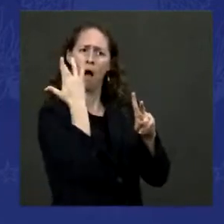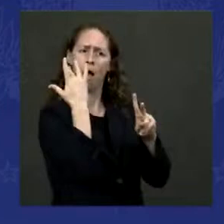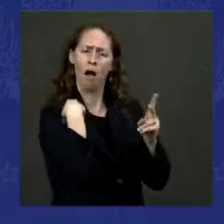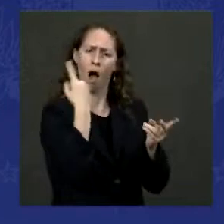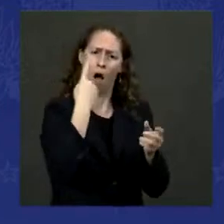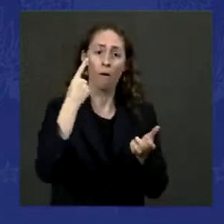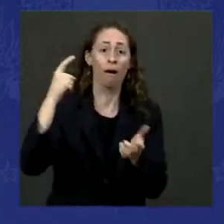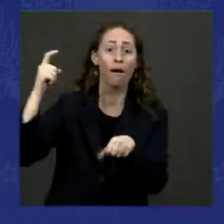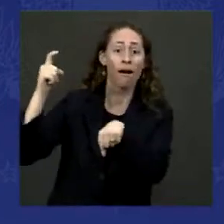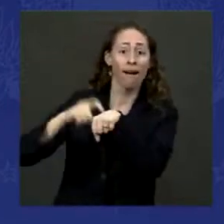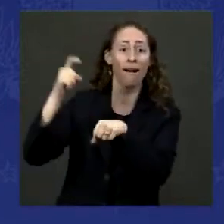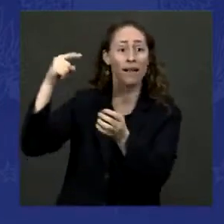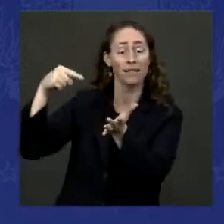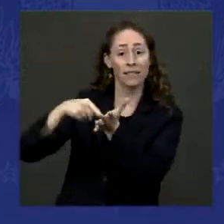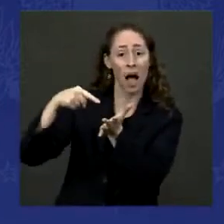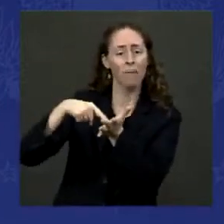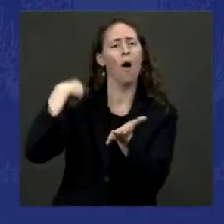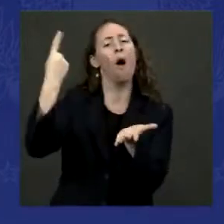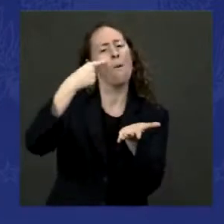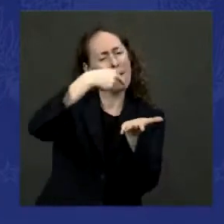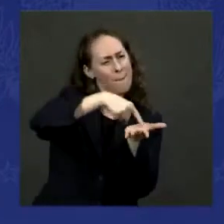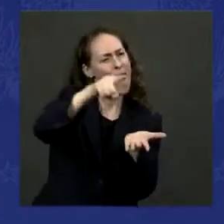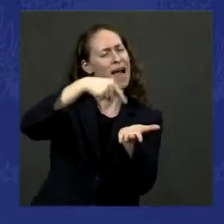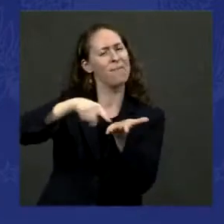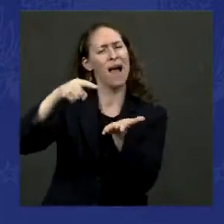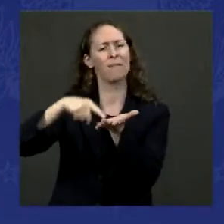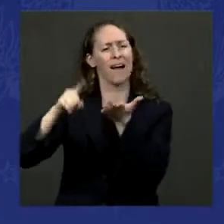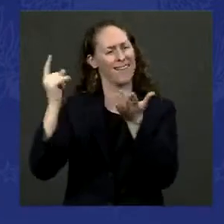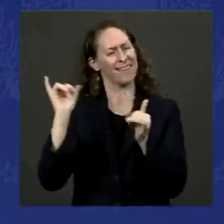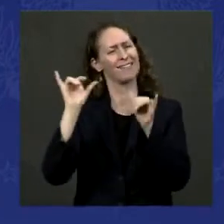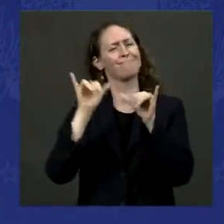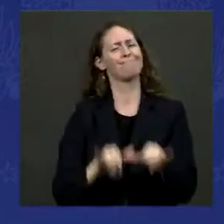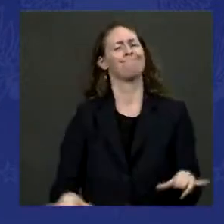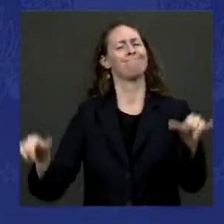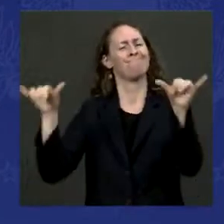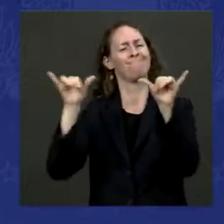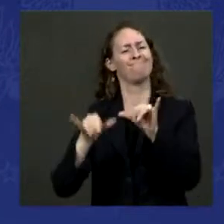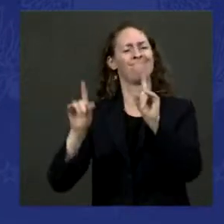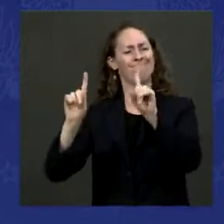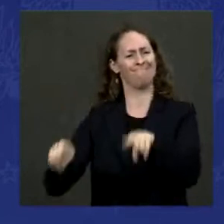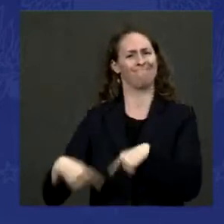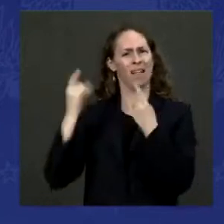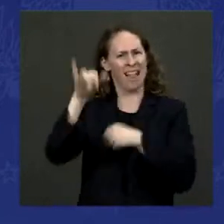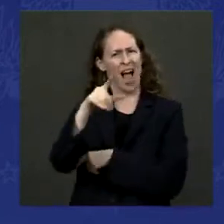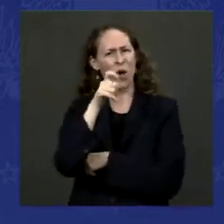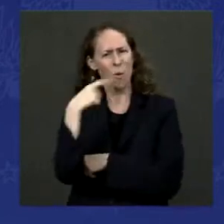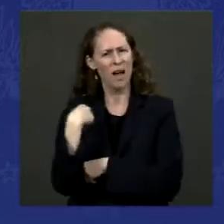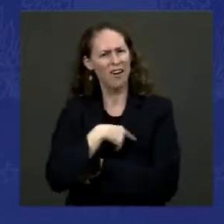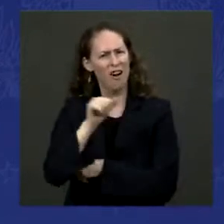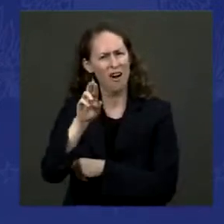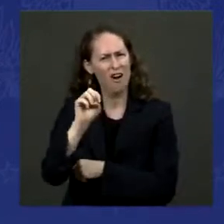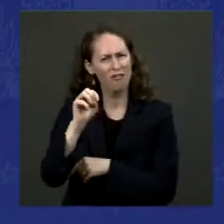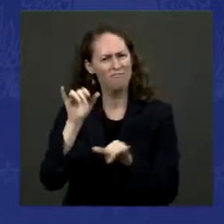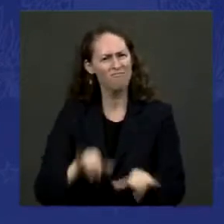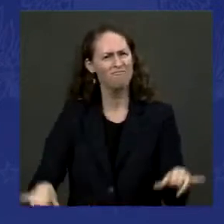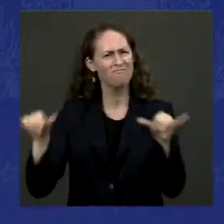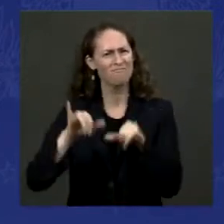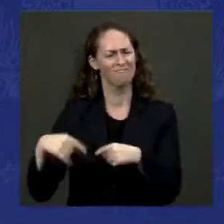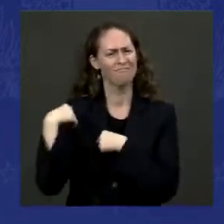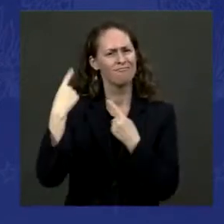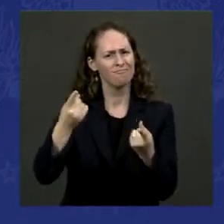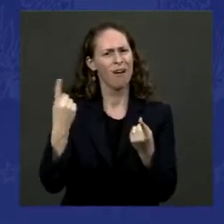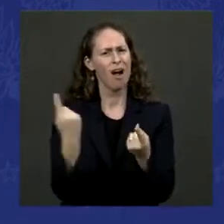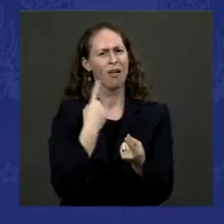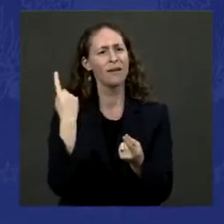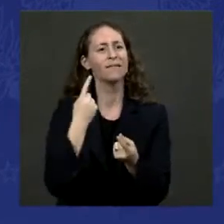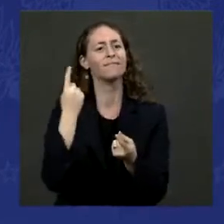We've never failed. That's America. That's who we are. That's what's called for. It's called full faith